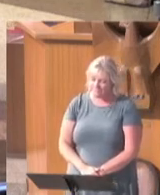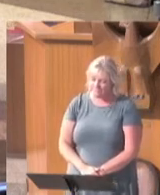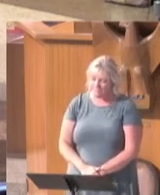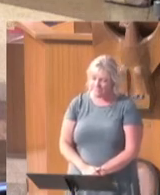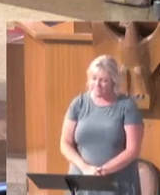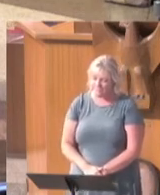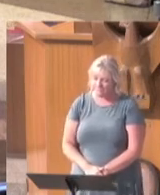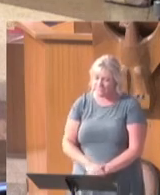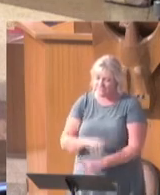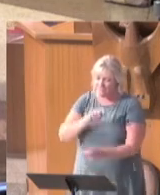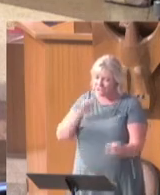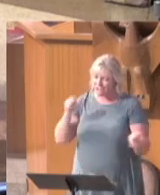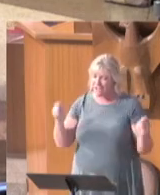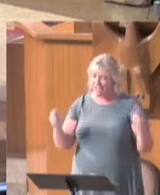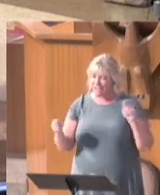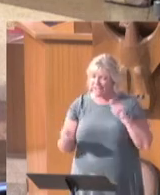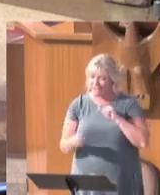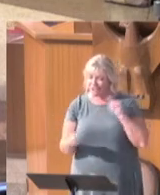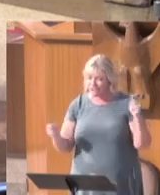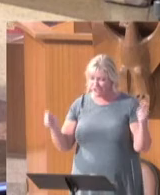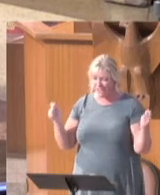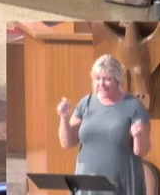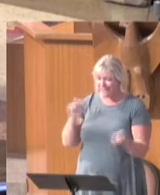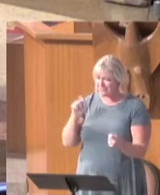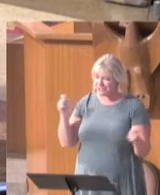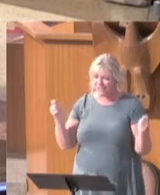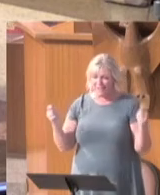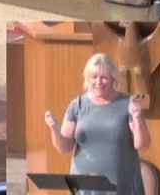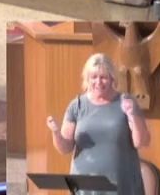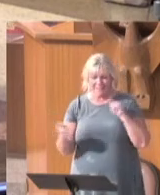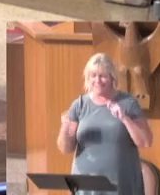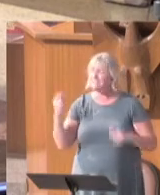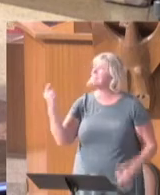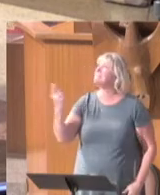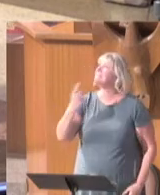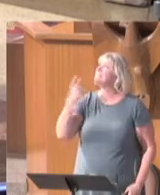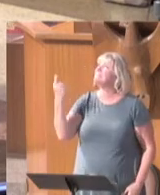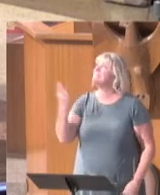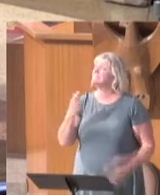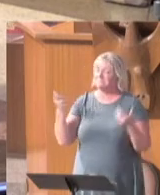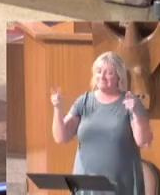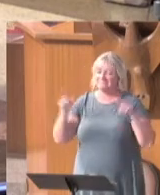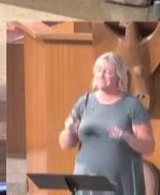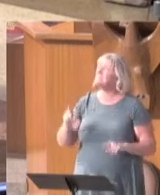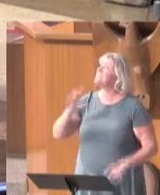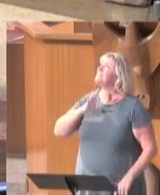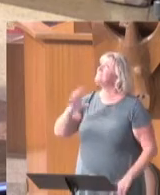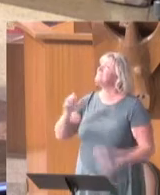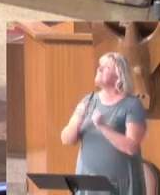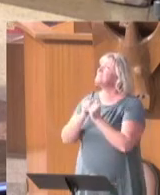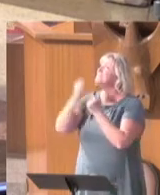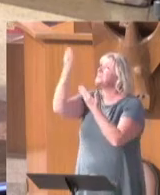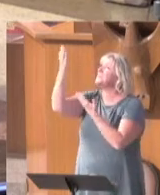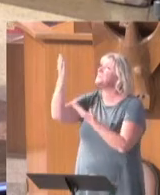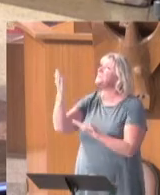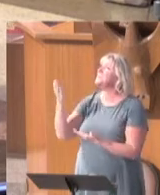Hey, changes are all right with me if I'm with you.